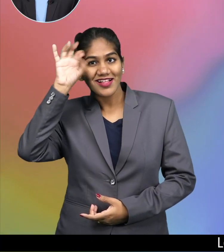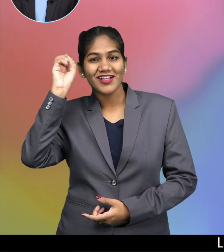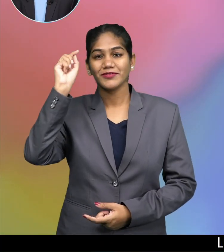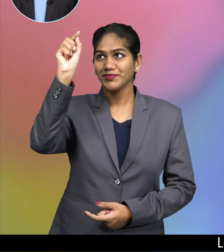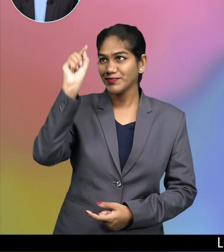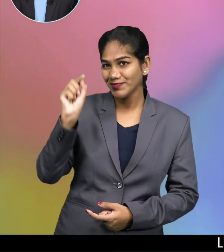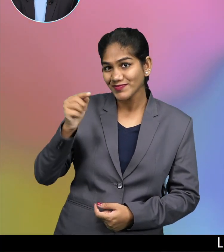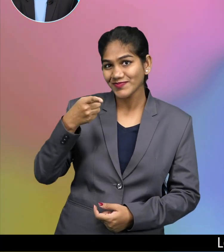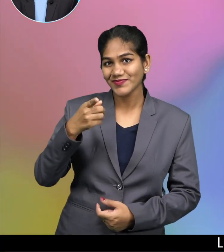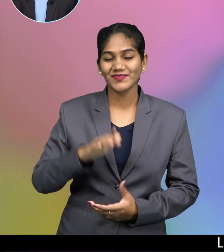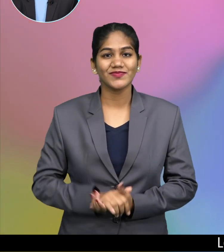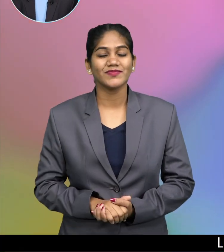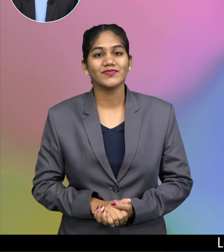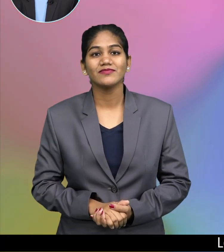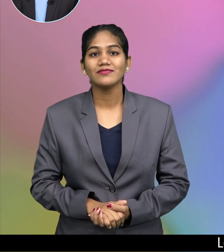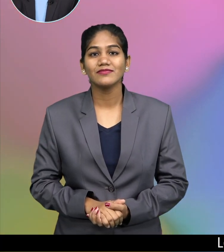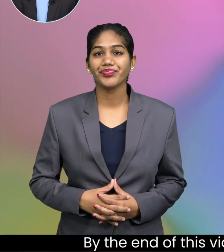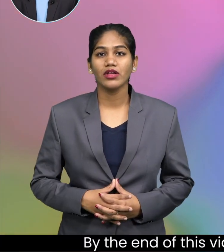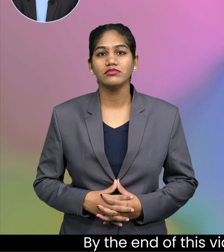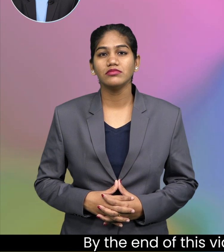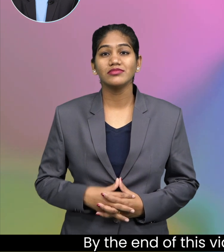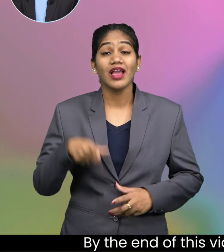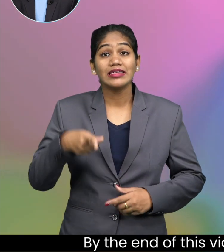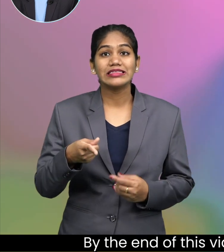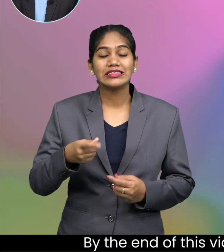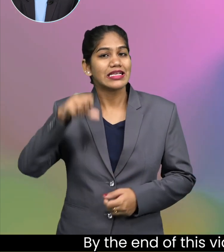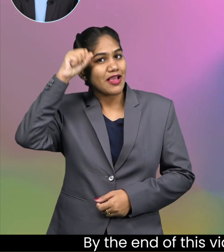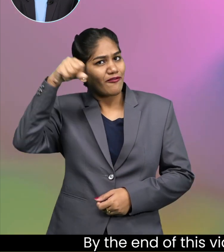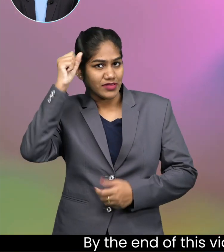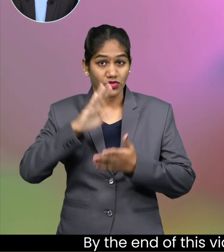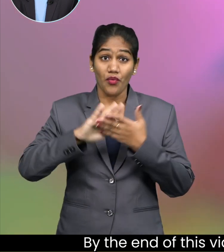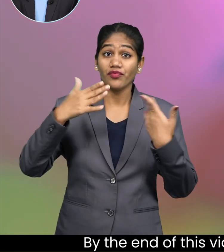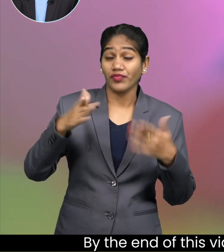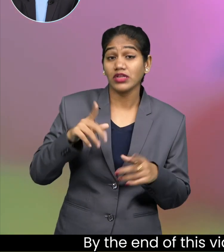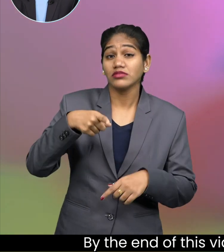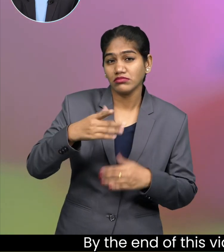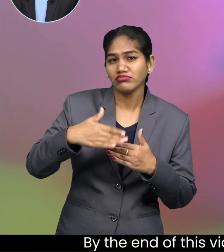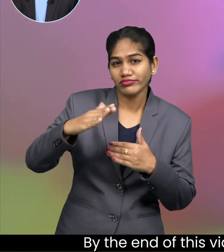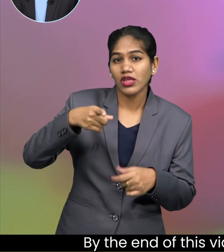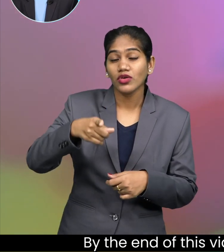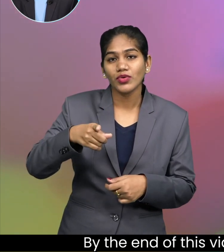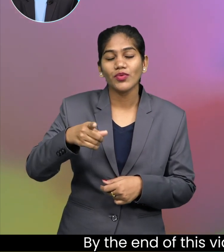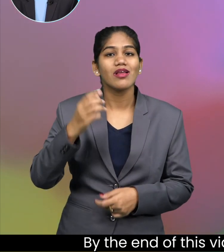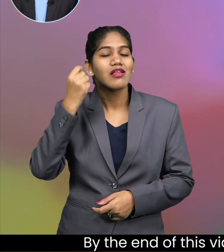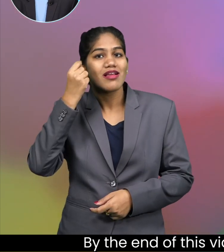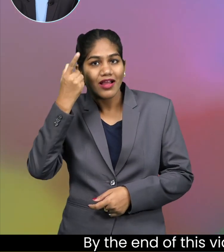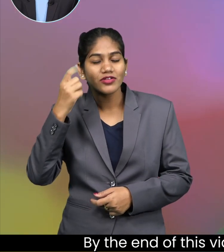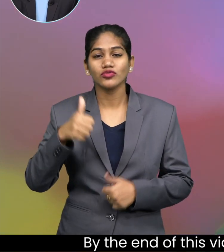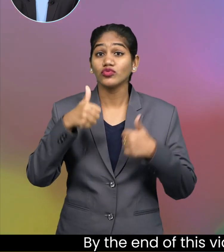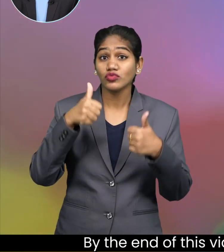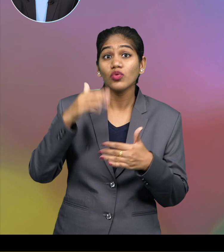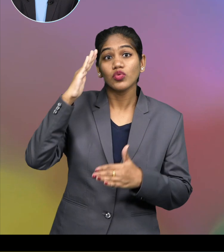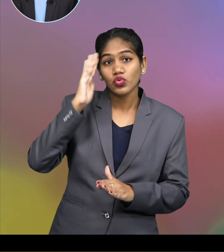Learning objectives. By the end of this video, you will gain good knowledge